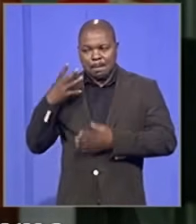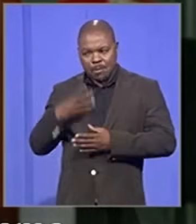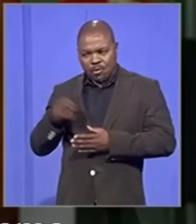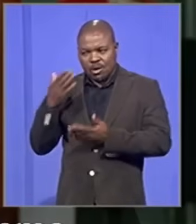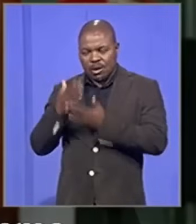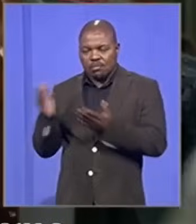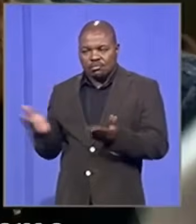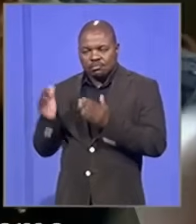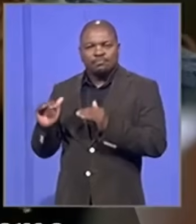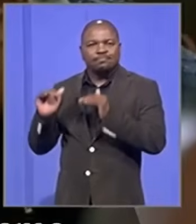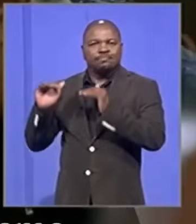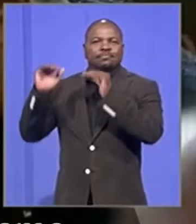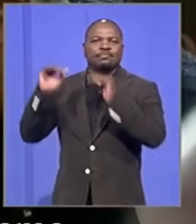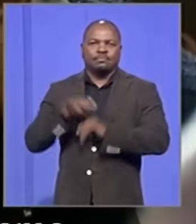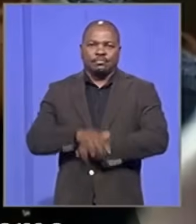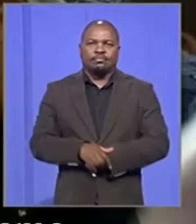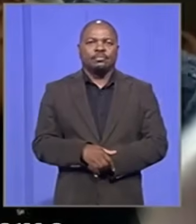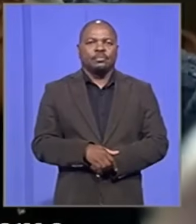poverty.